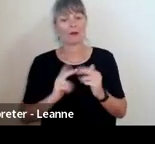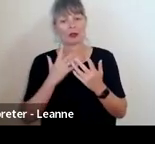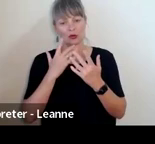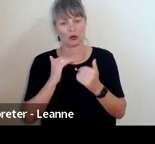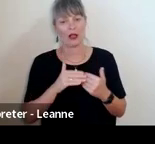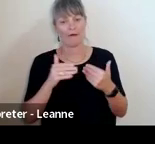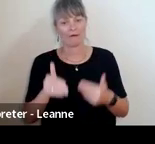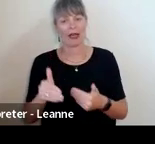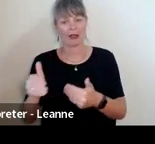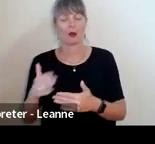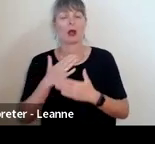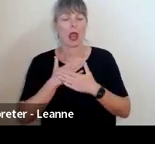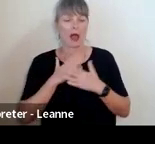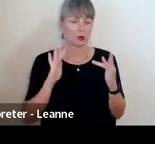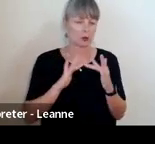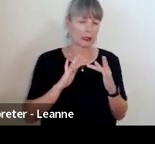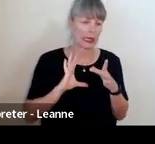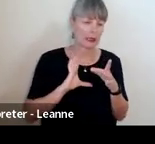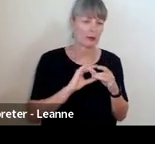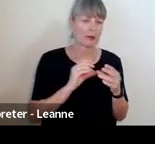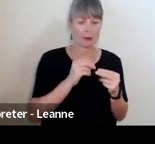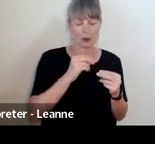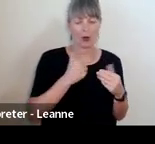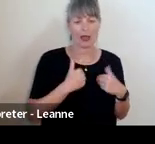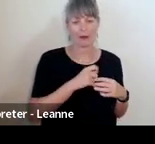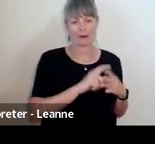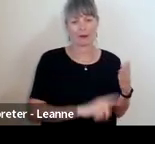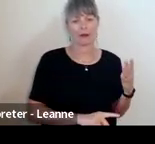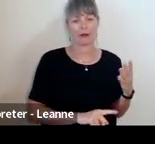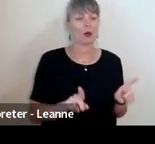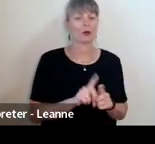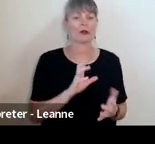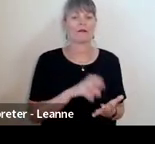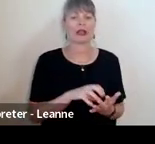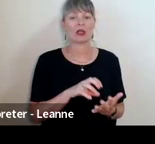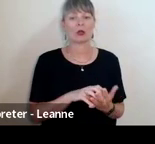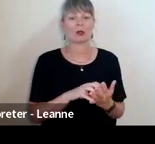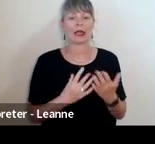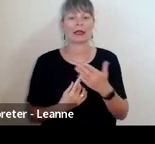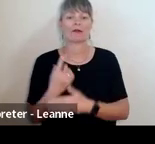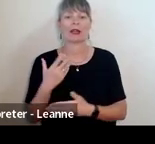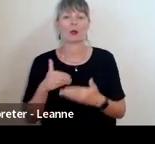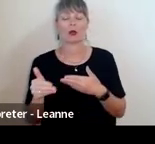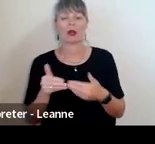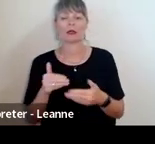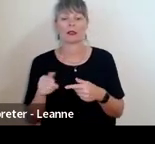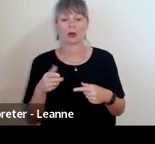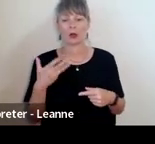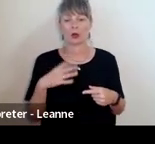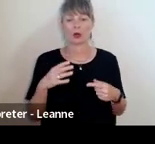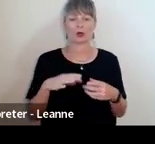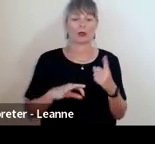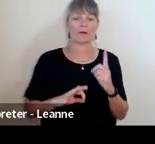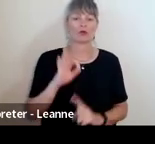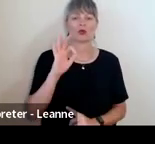with a disability, as well as venues and event organisers looking to increase their accessibility at their